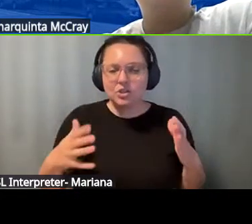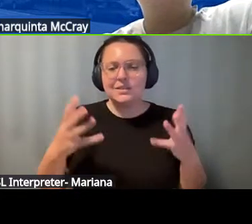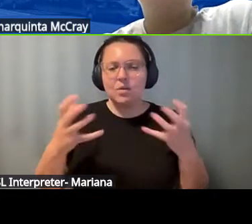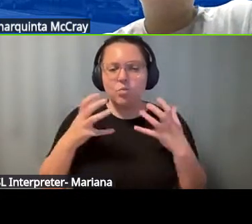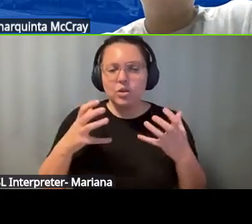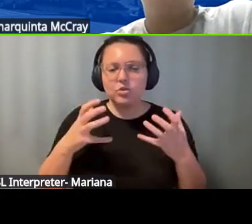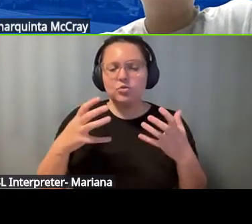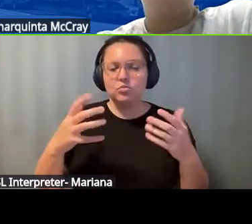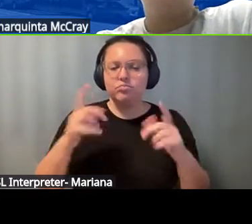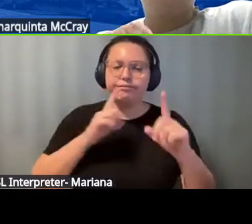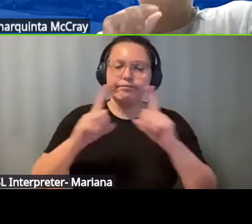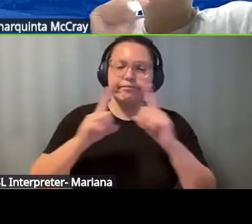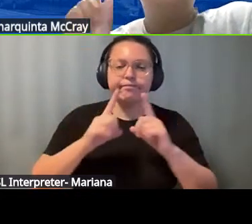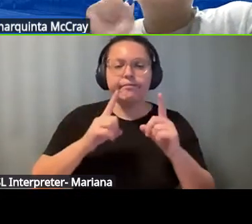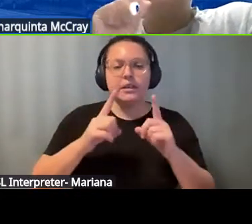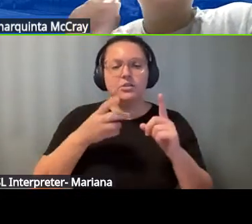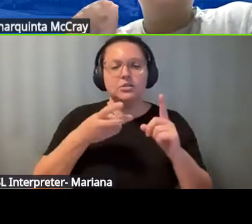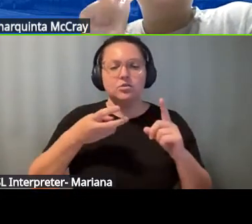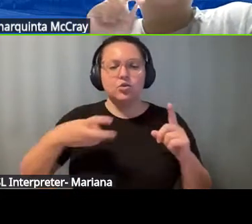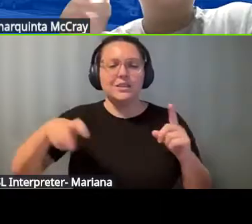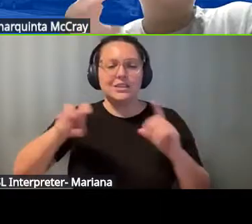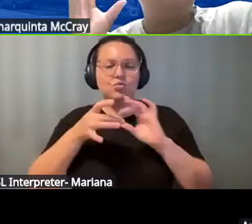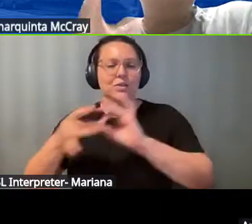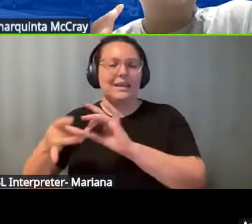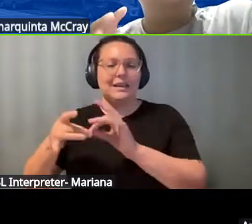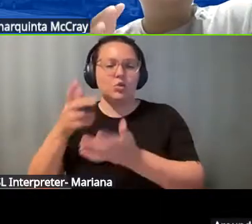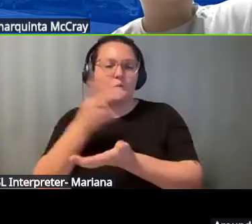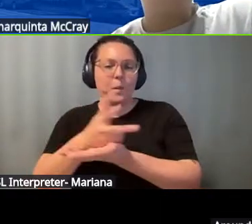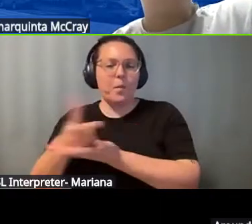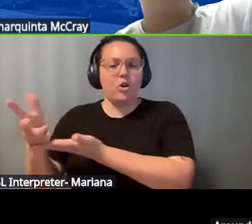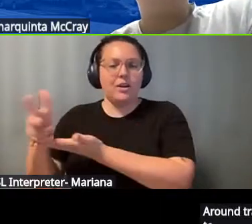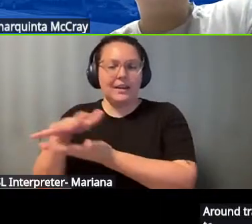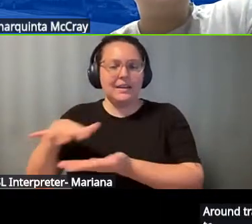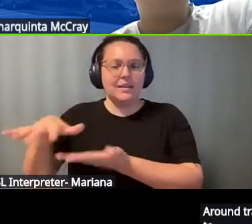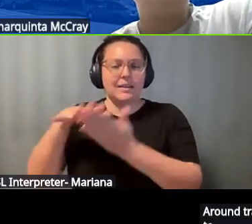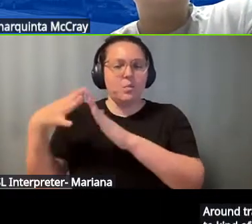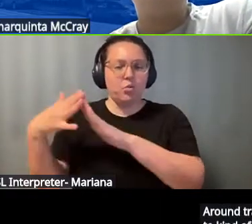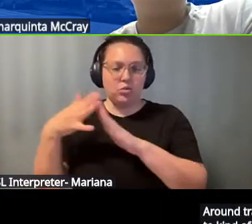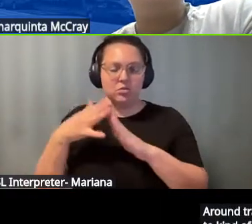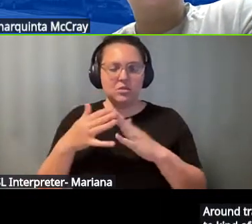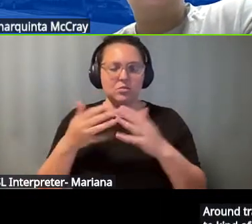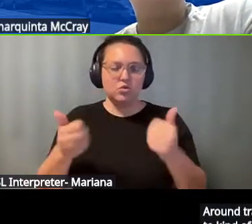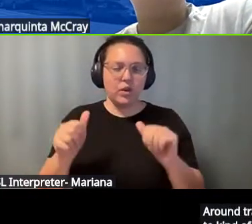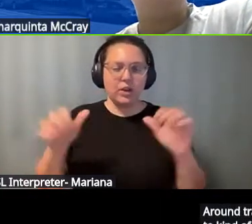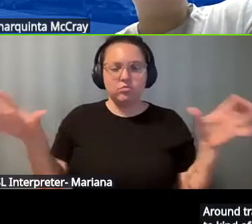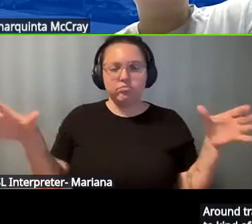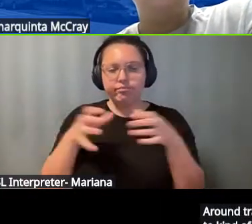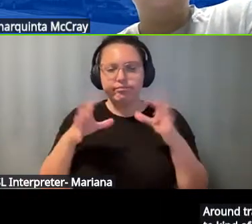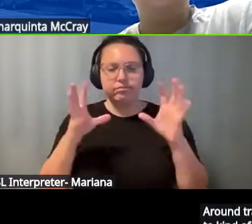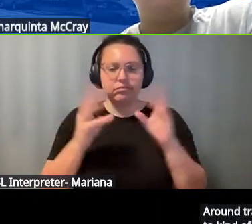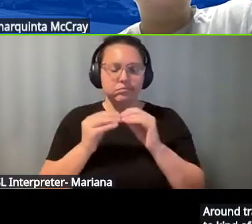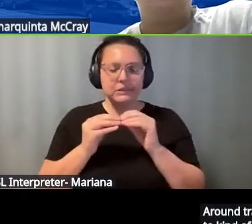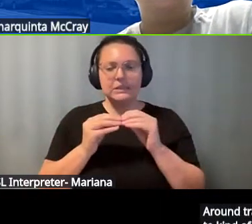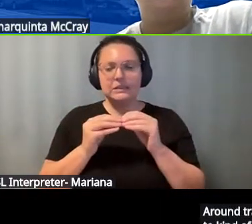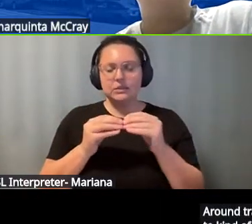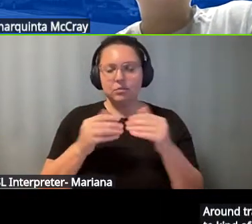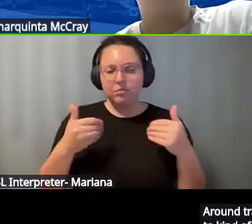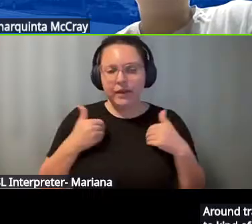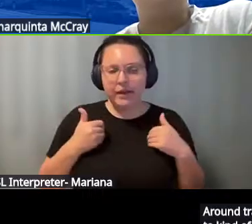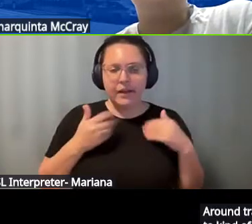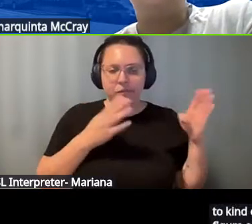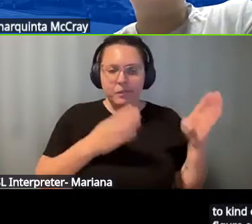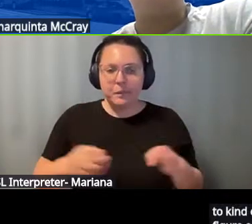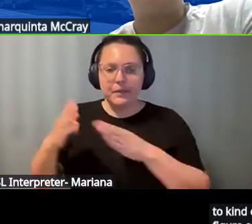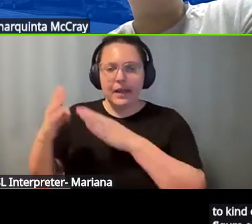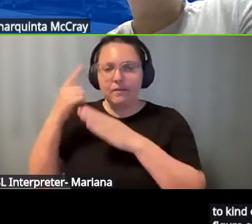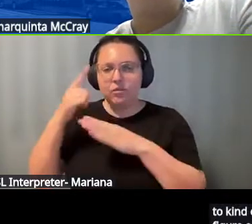neighborhood. So we're trying to get a meeting together so we can kind of devise a plan of action, figure out next steps and all of